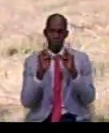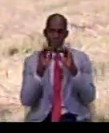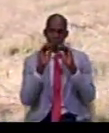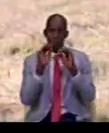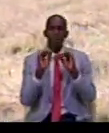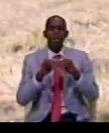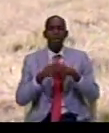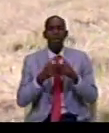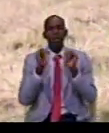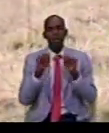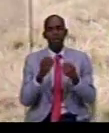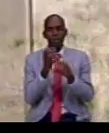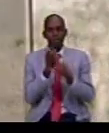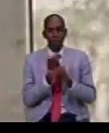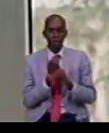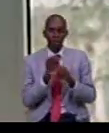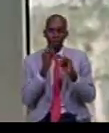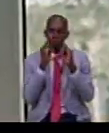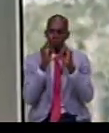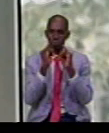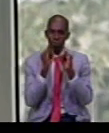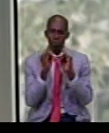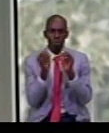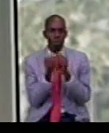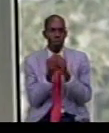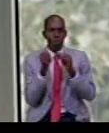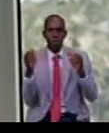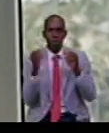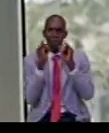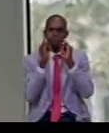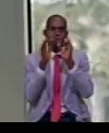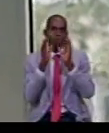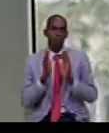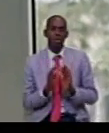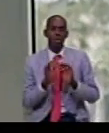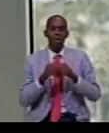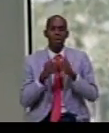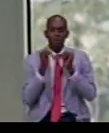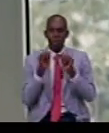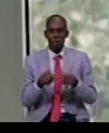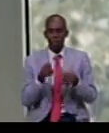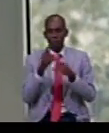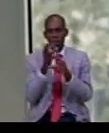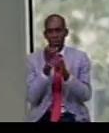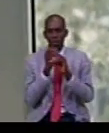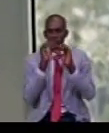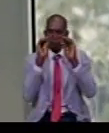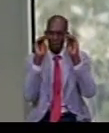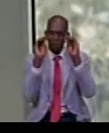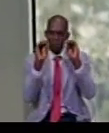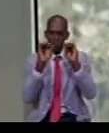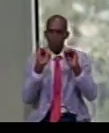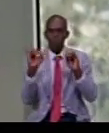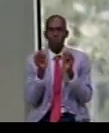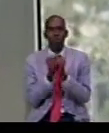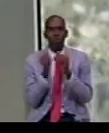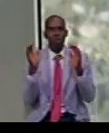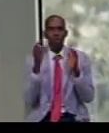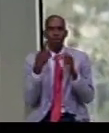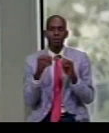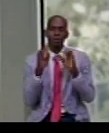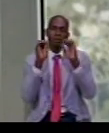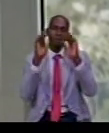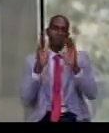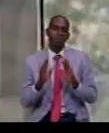an instructor? How do you get teaching without the teacher? The Lord is